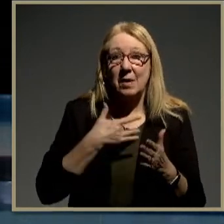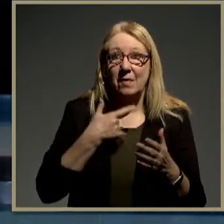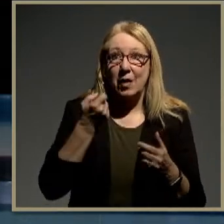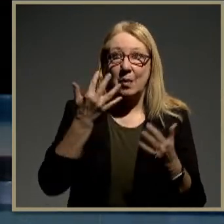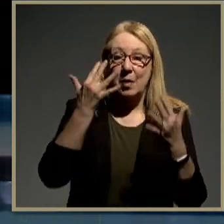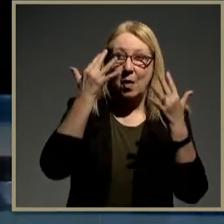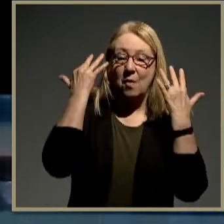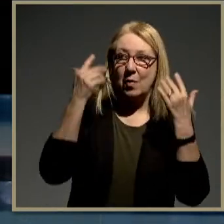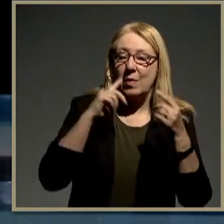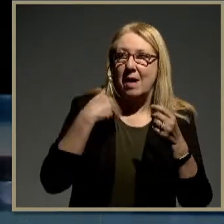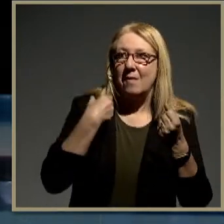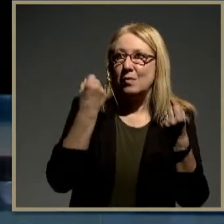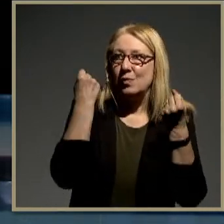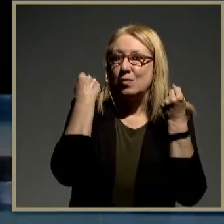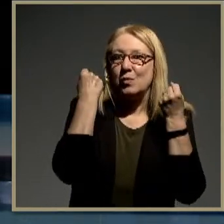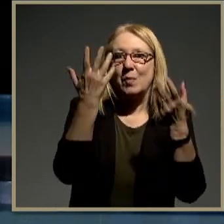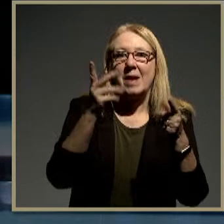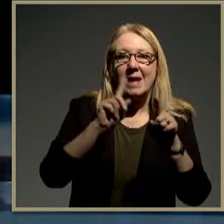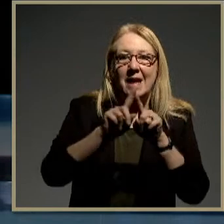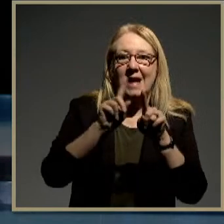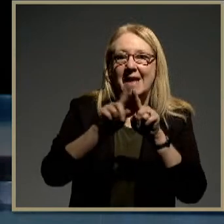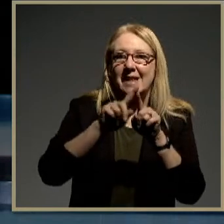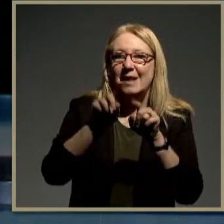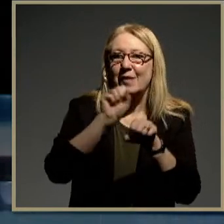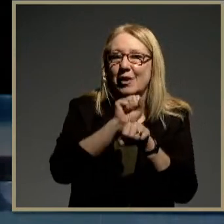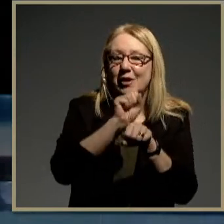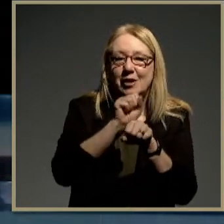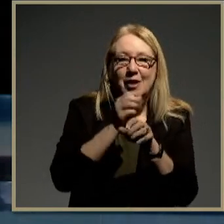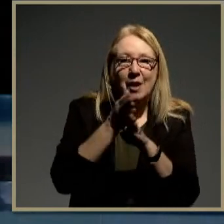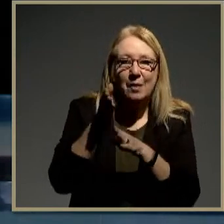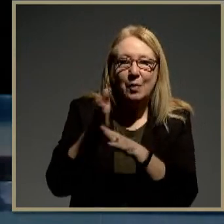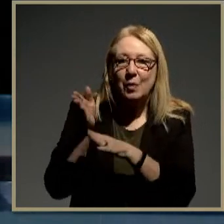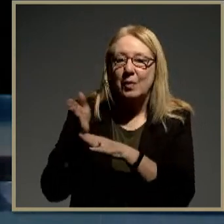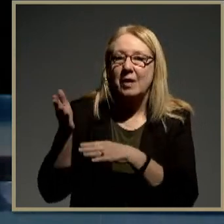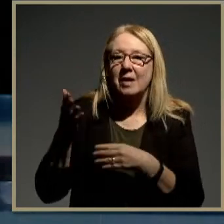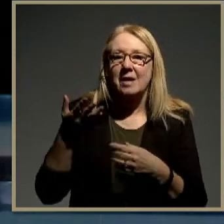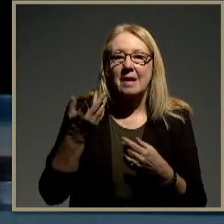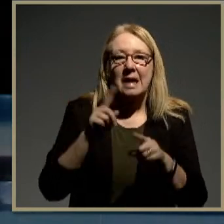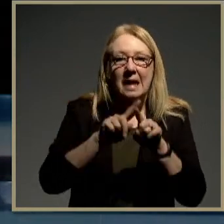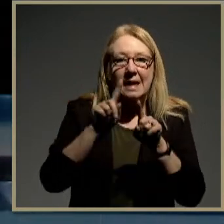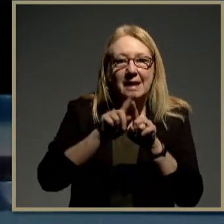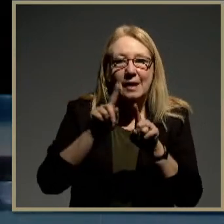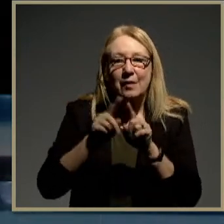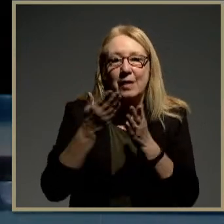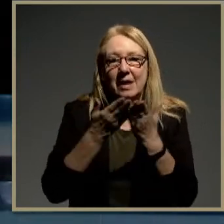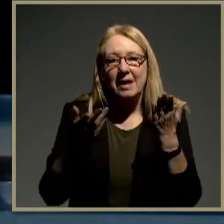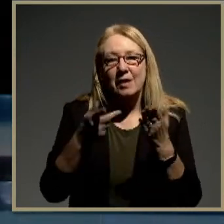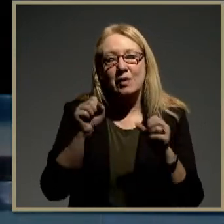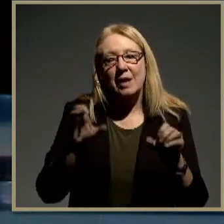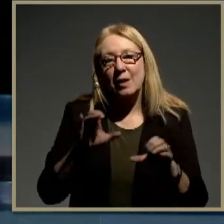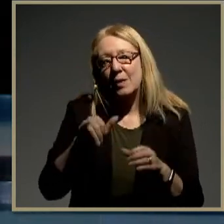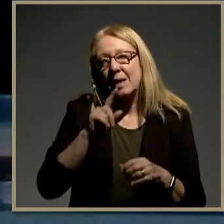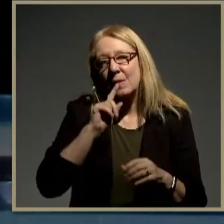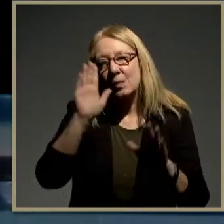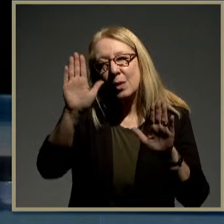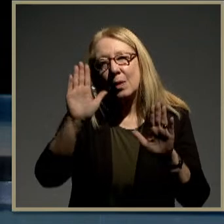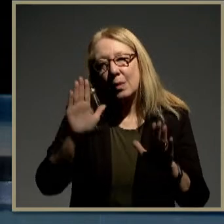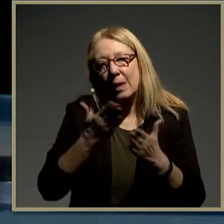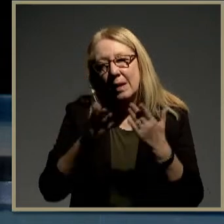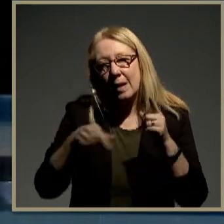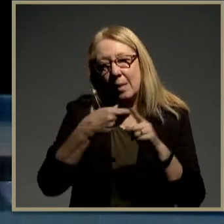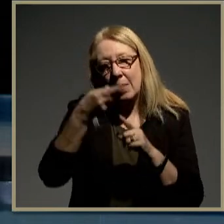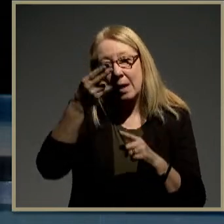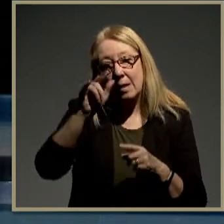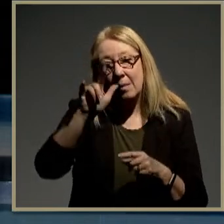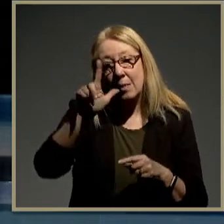though, because there's so many different careers you can do. There's so many different things you can focus on. And that's the great thing about the Hybl Center now,